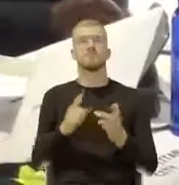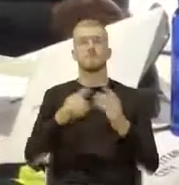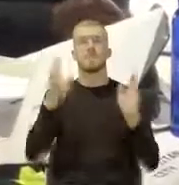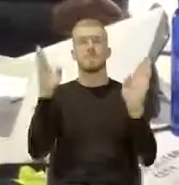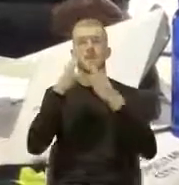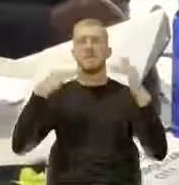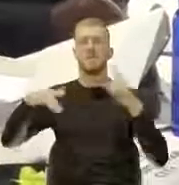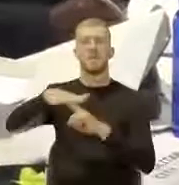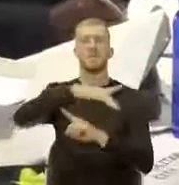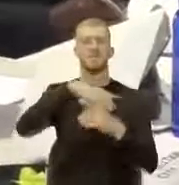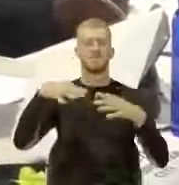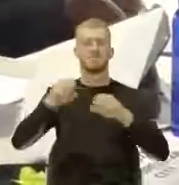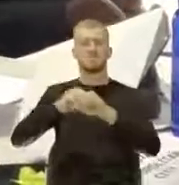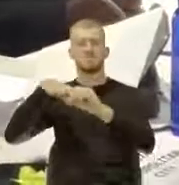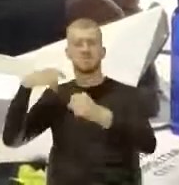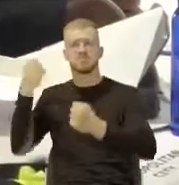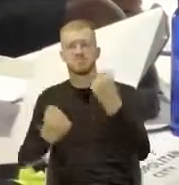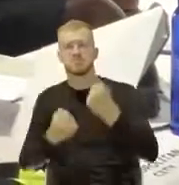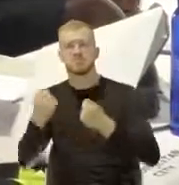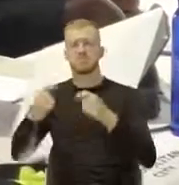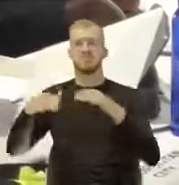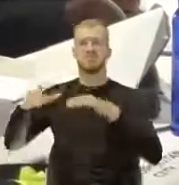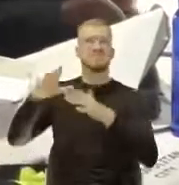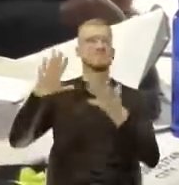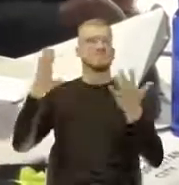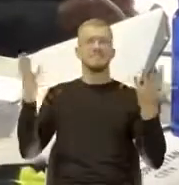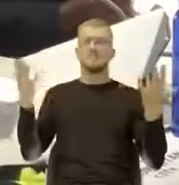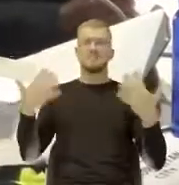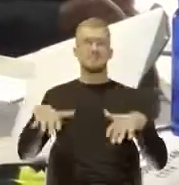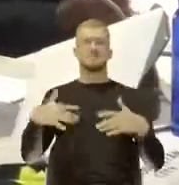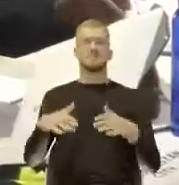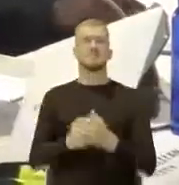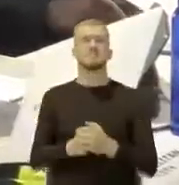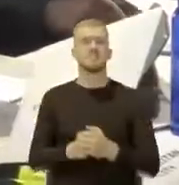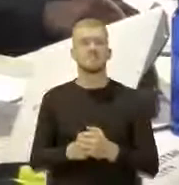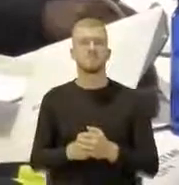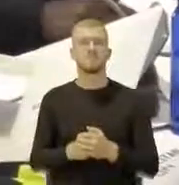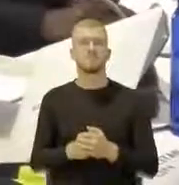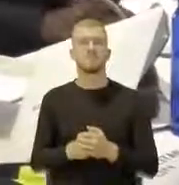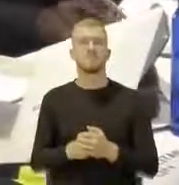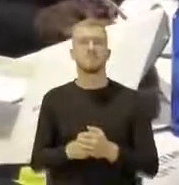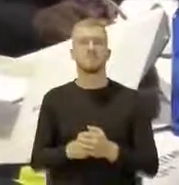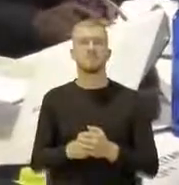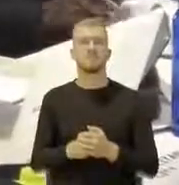end, cities and local governments are tasked to